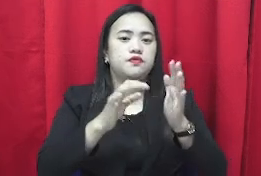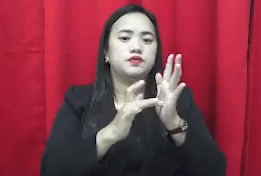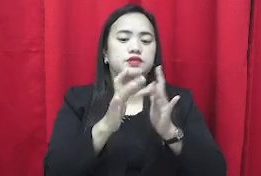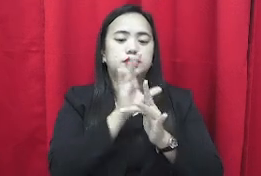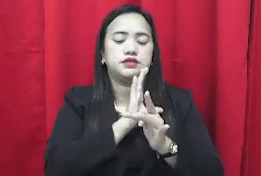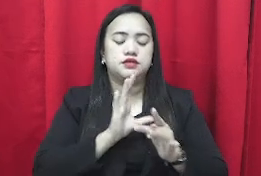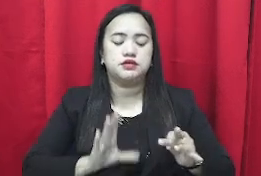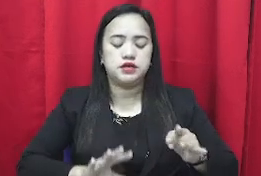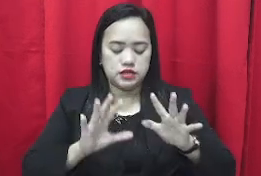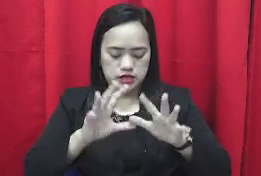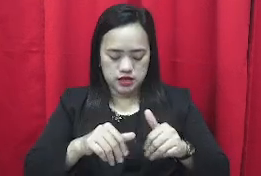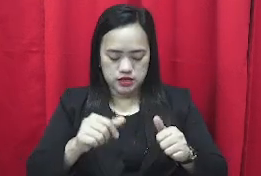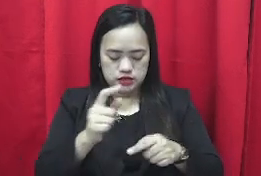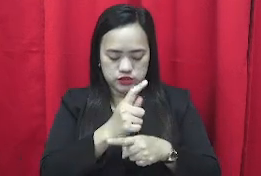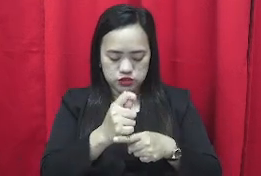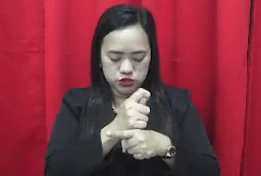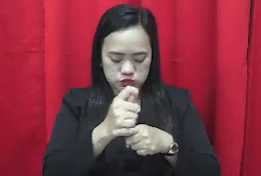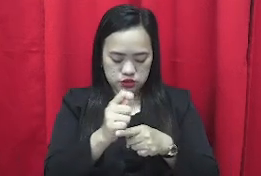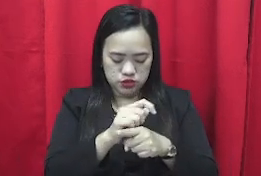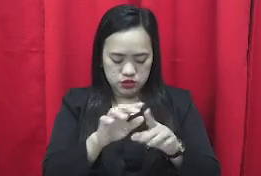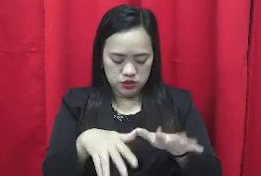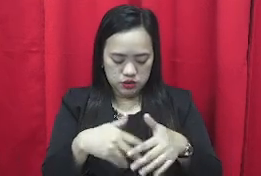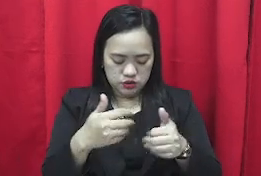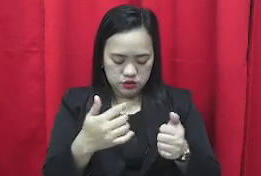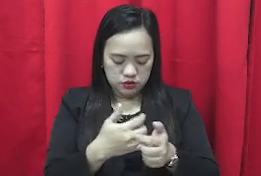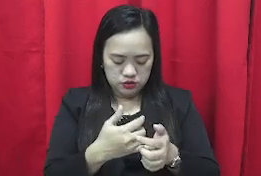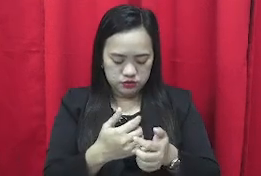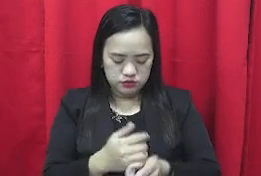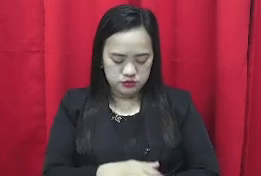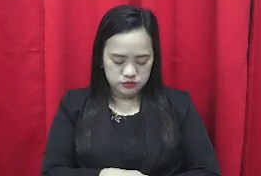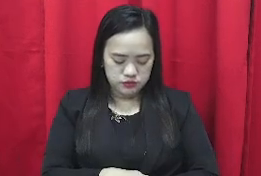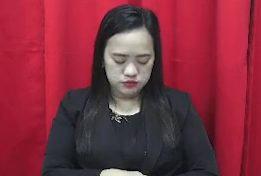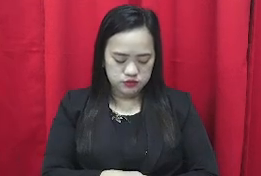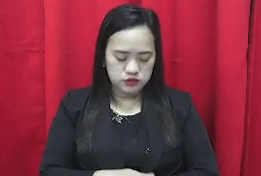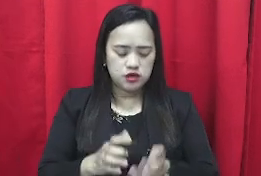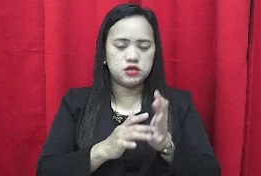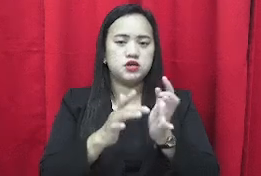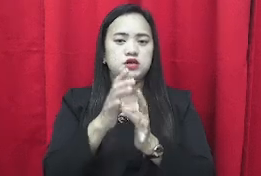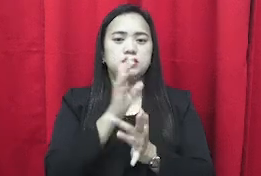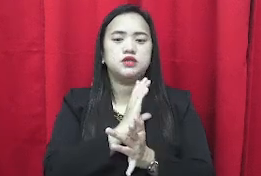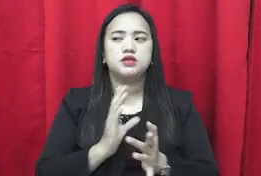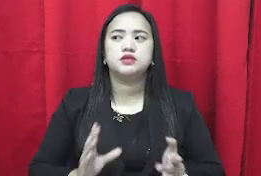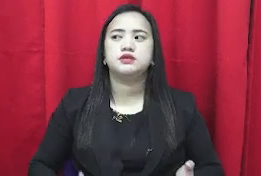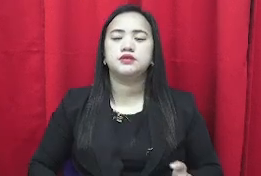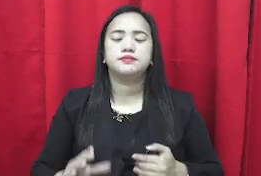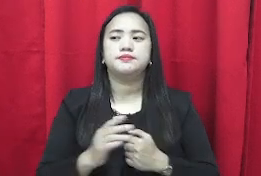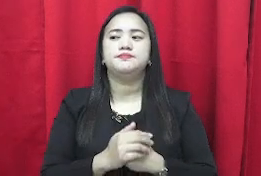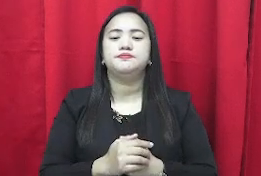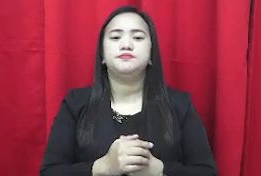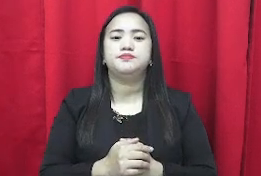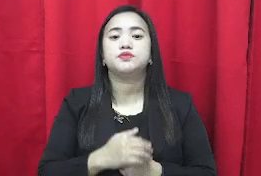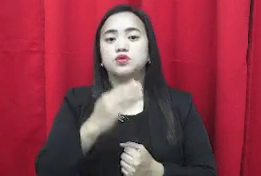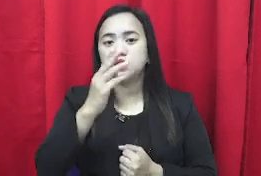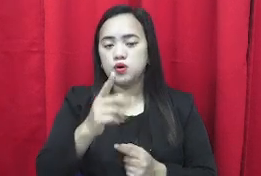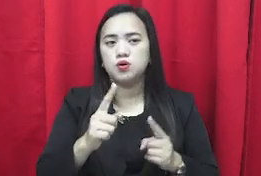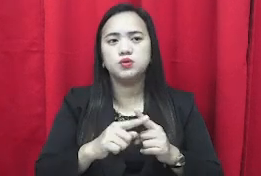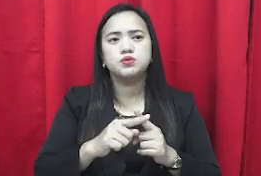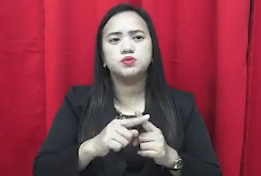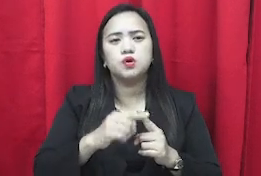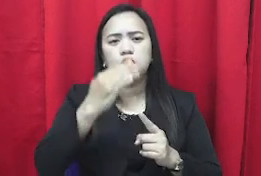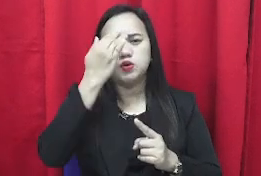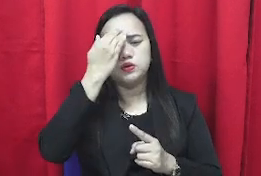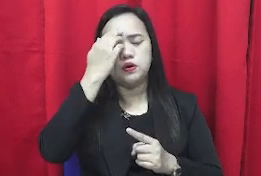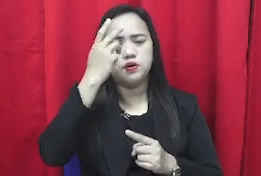ka on Heart with discipline on enduring hardness Jesus theology to God